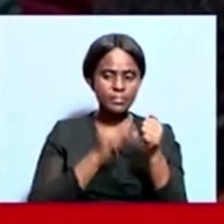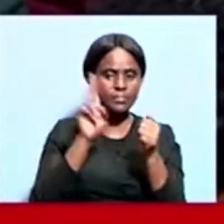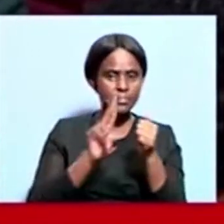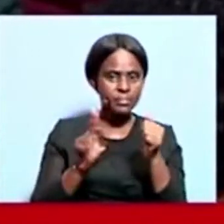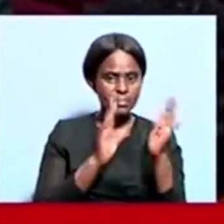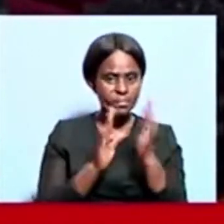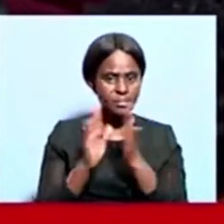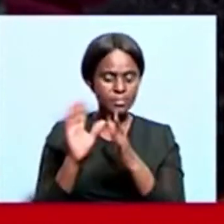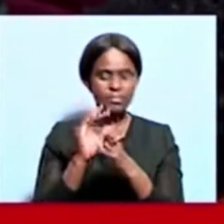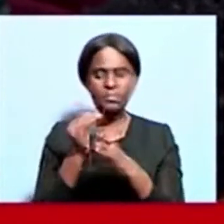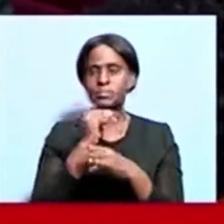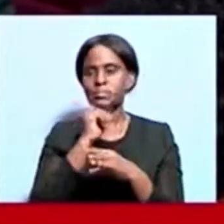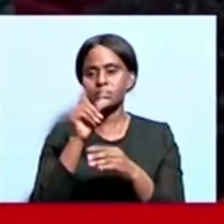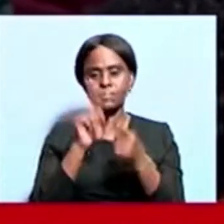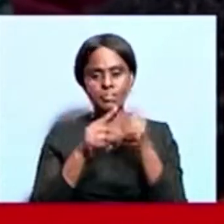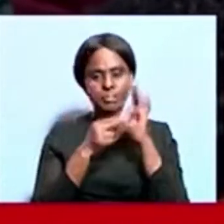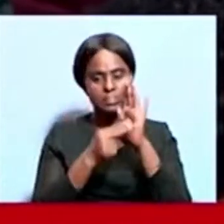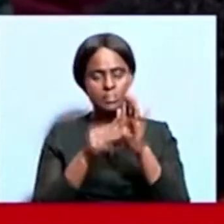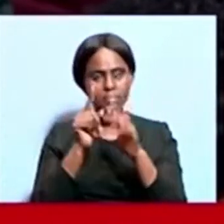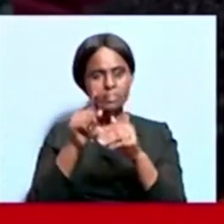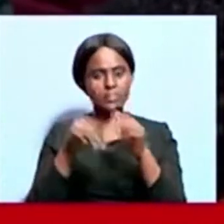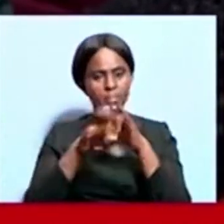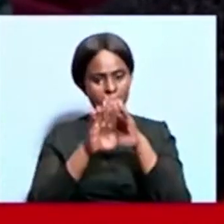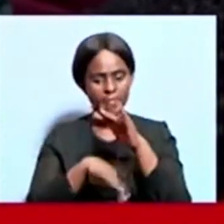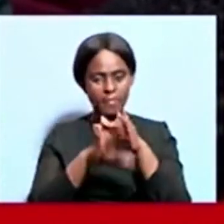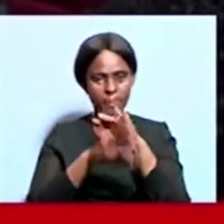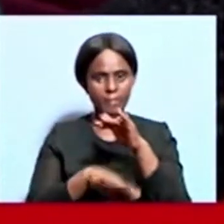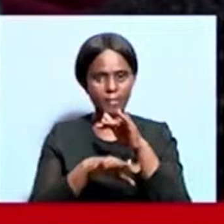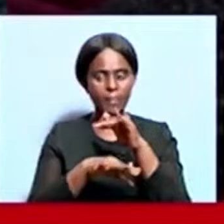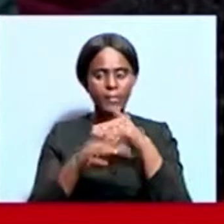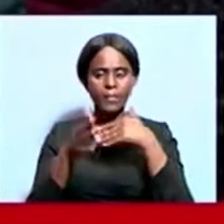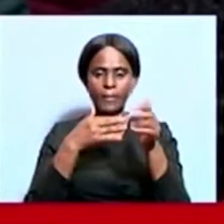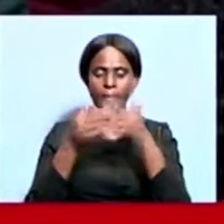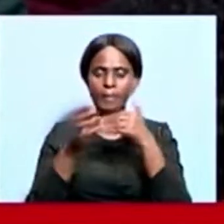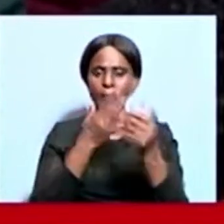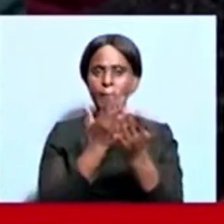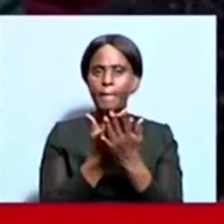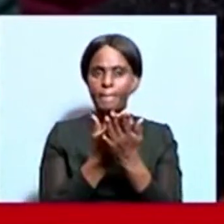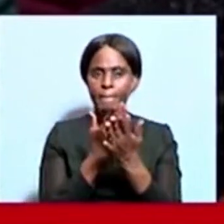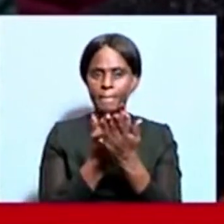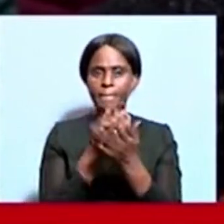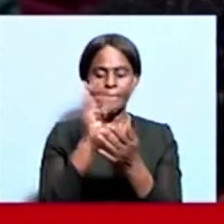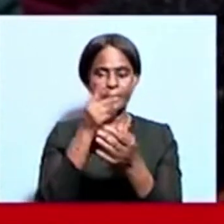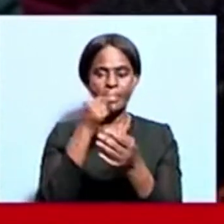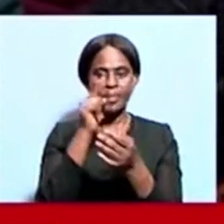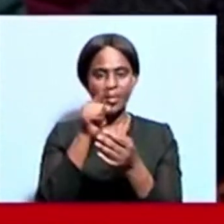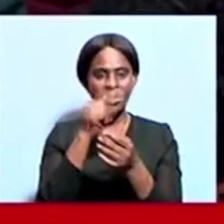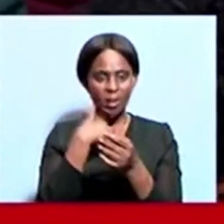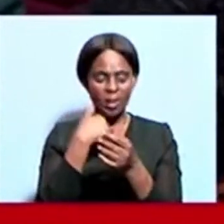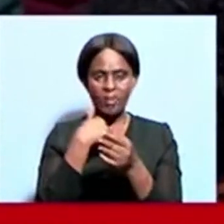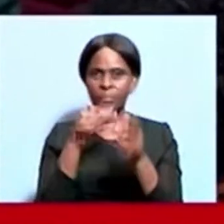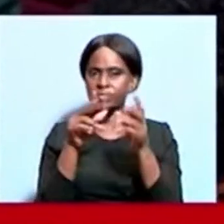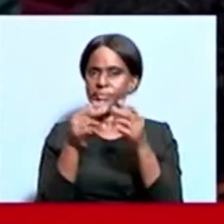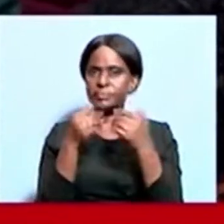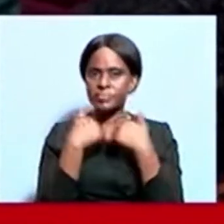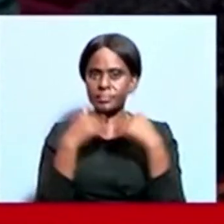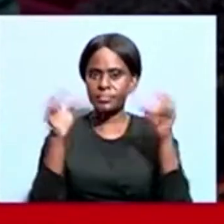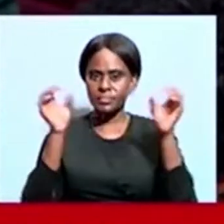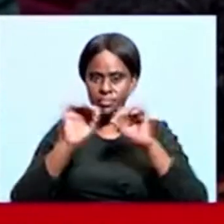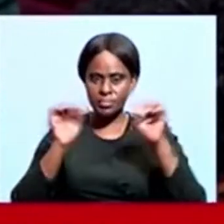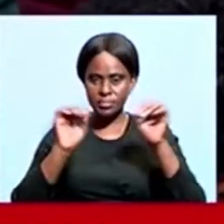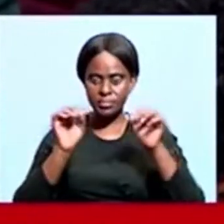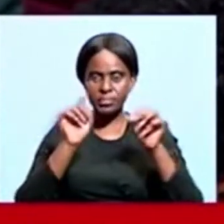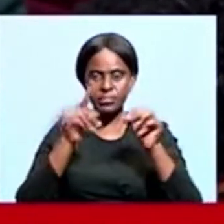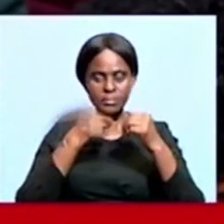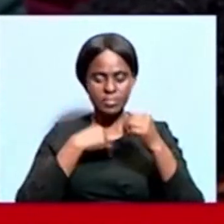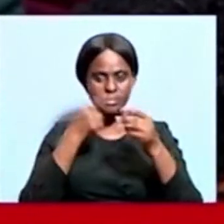not, but it will show you when you go under simplified bidding, it will tell you that there is zero. Where you